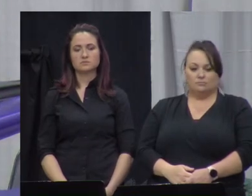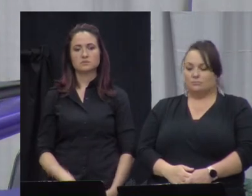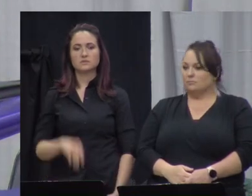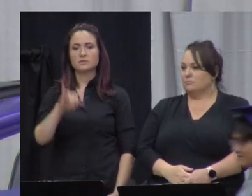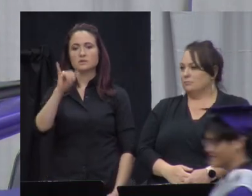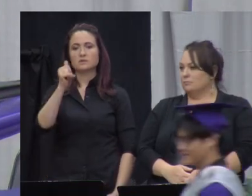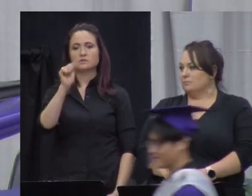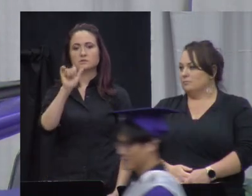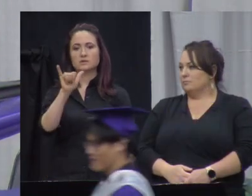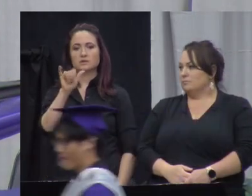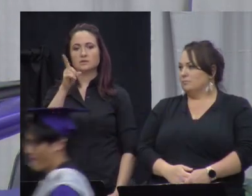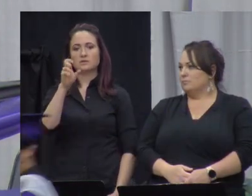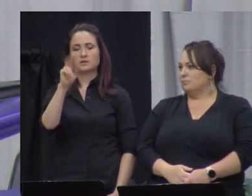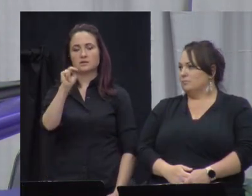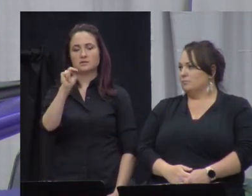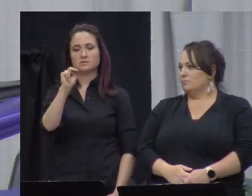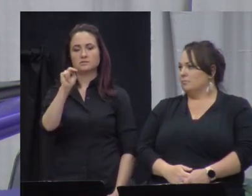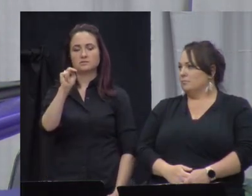Jaden Ulabadi.